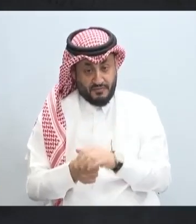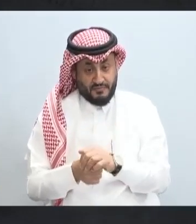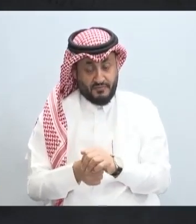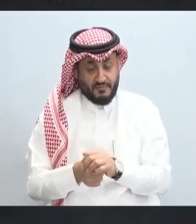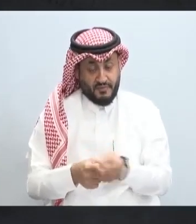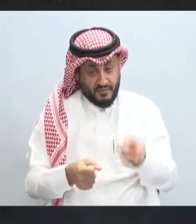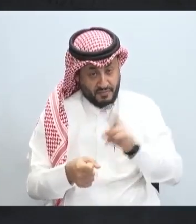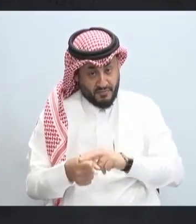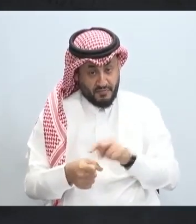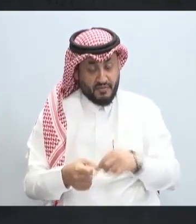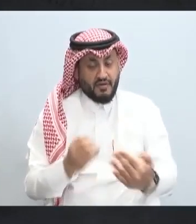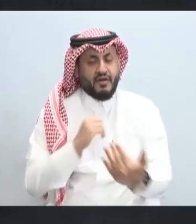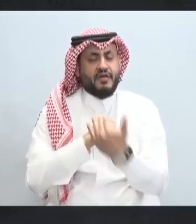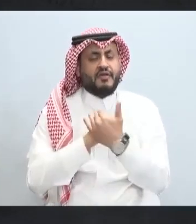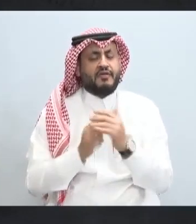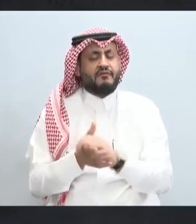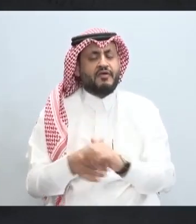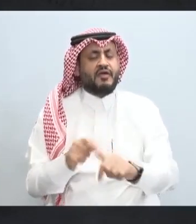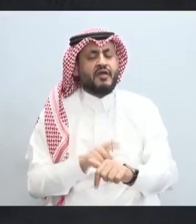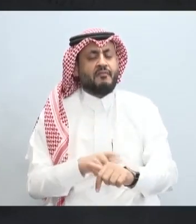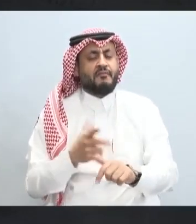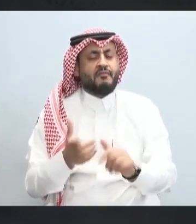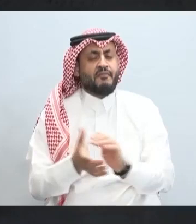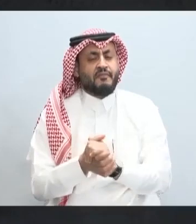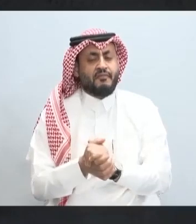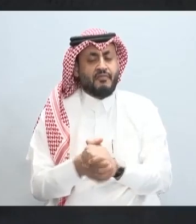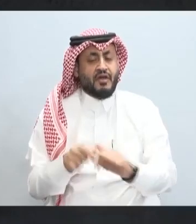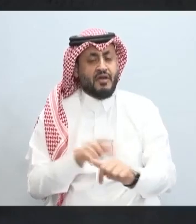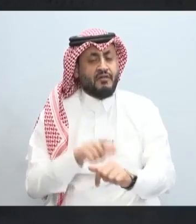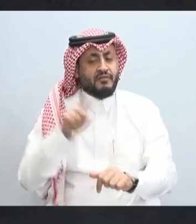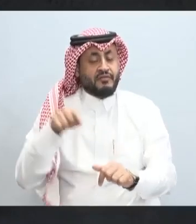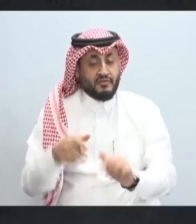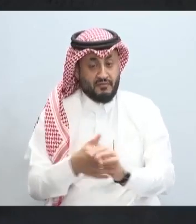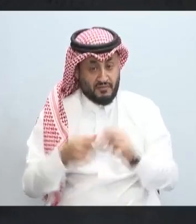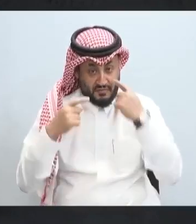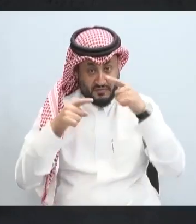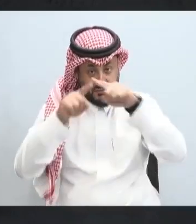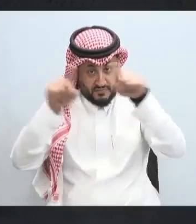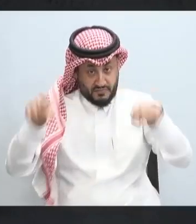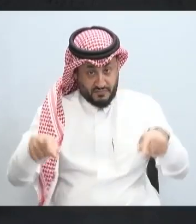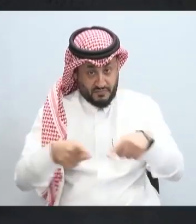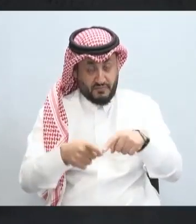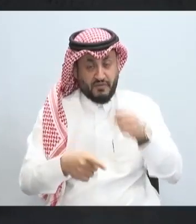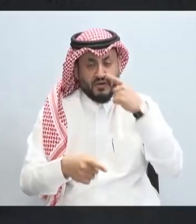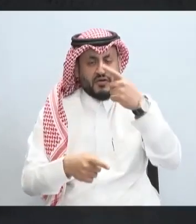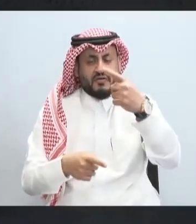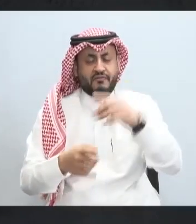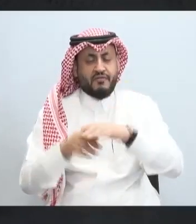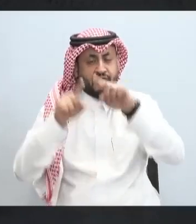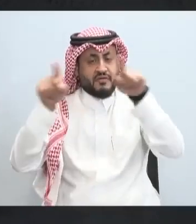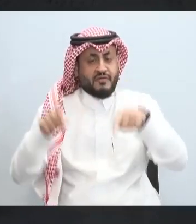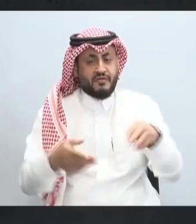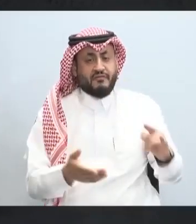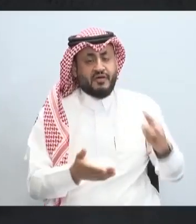we did learn when to ask the question. For example, the flight board, when we go to an airport and we see a flight board,